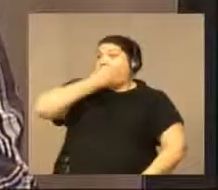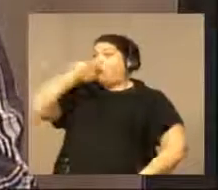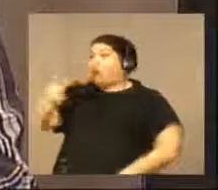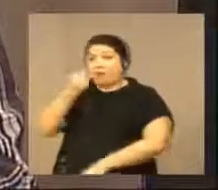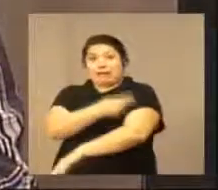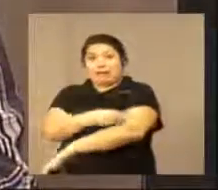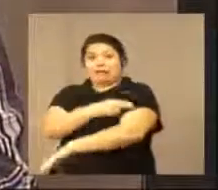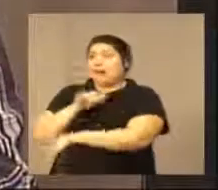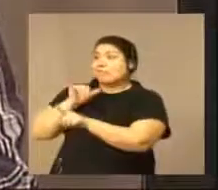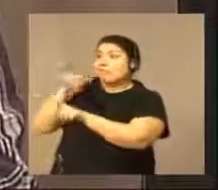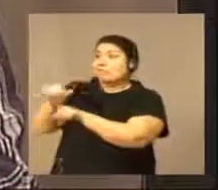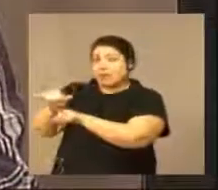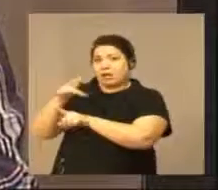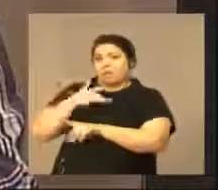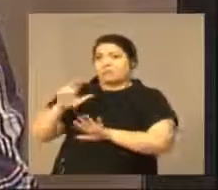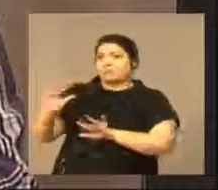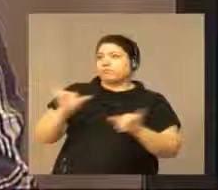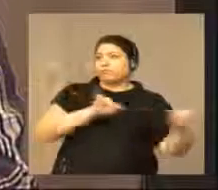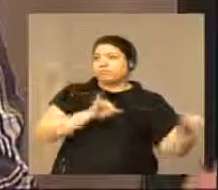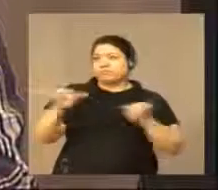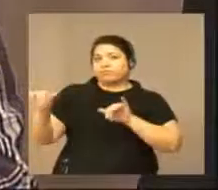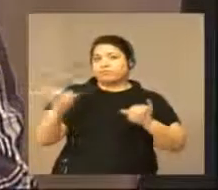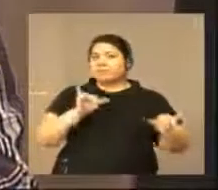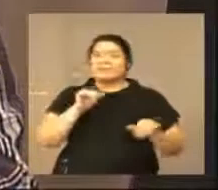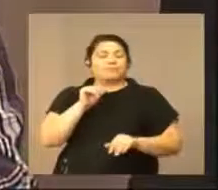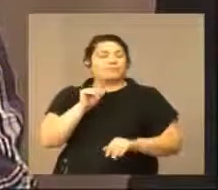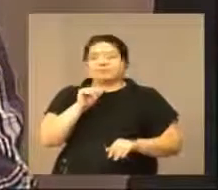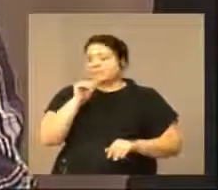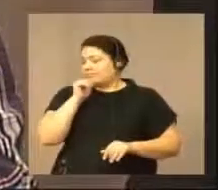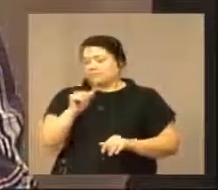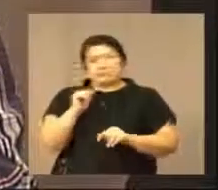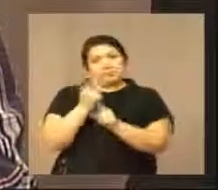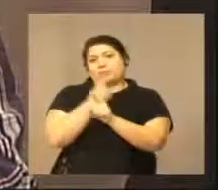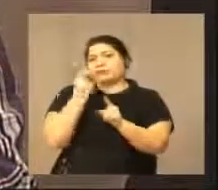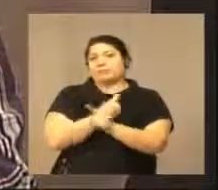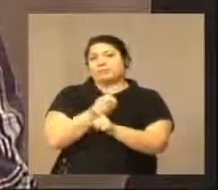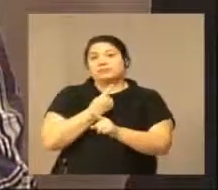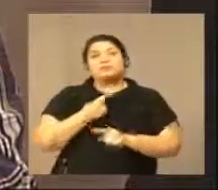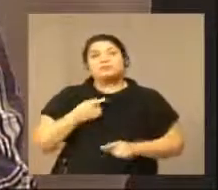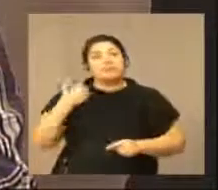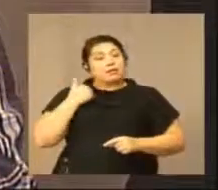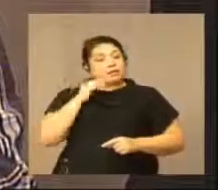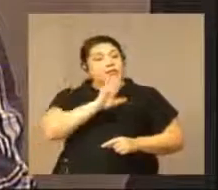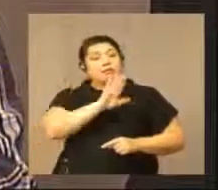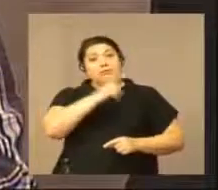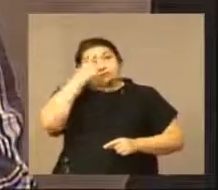is unacceptable. Cumulative trauma-related disabilities